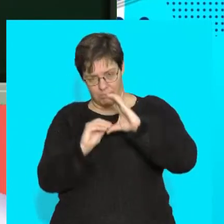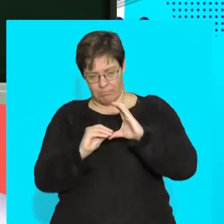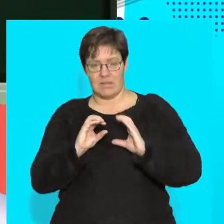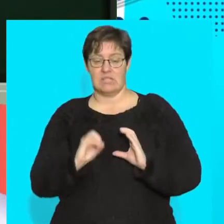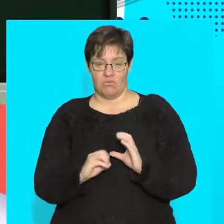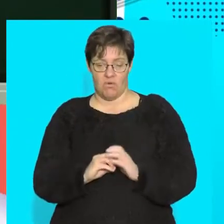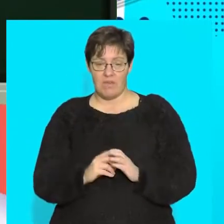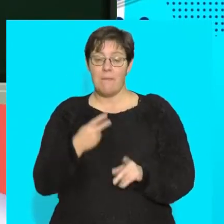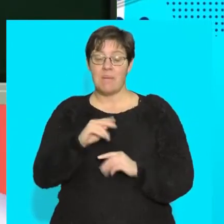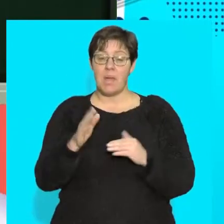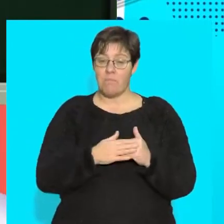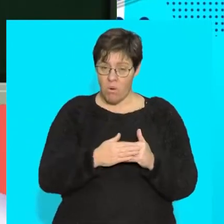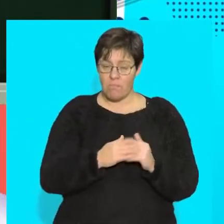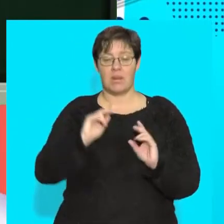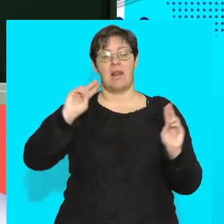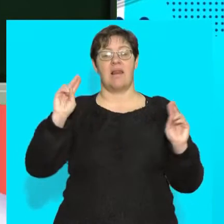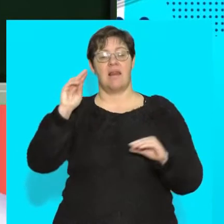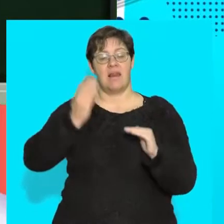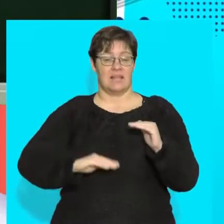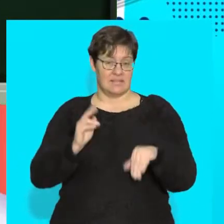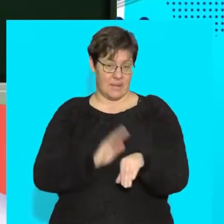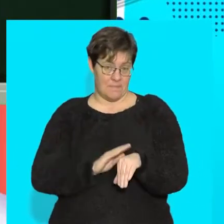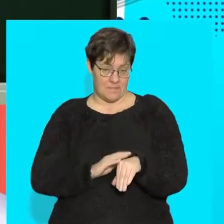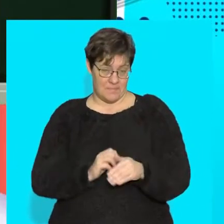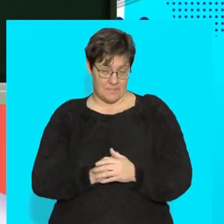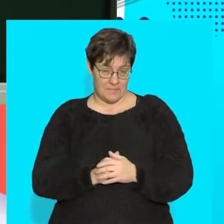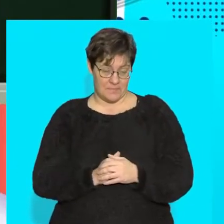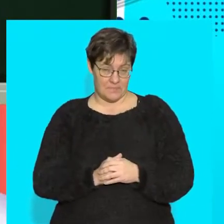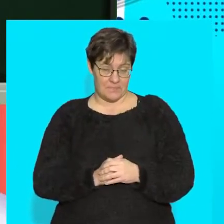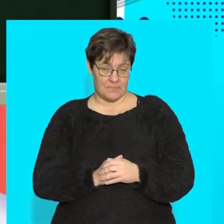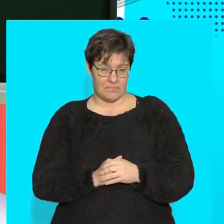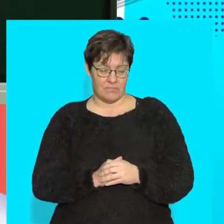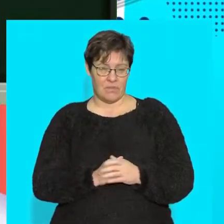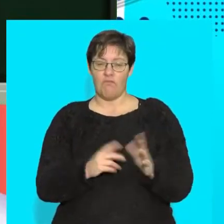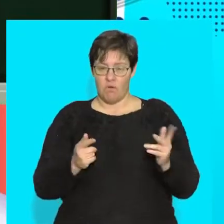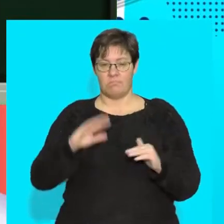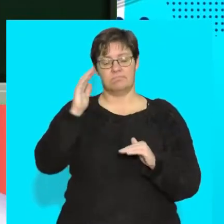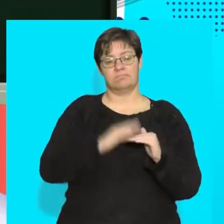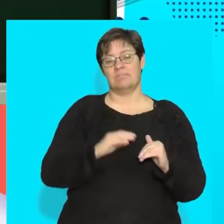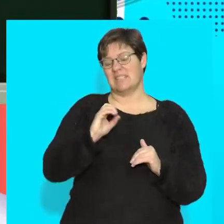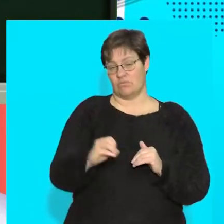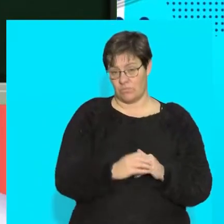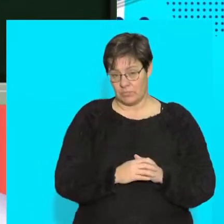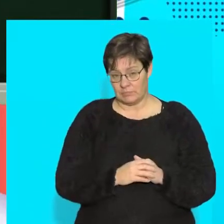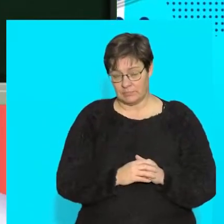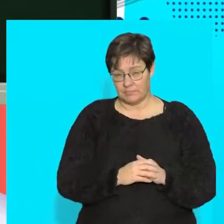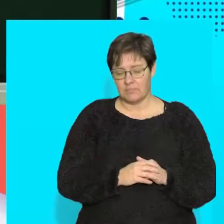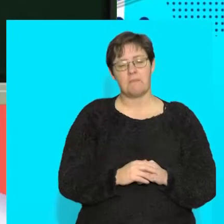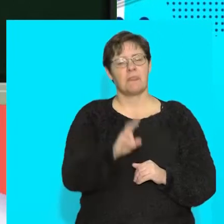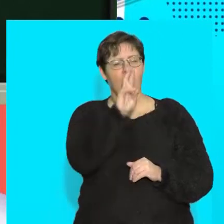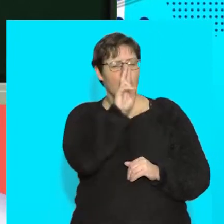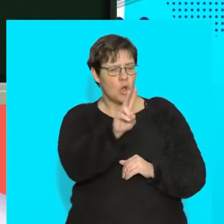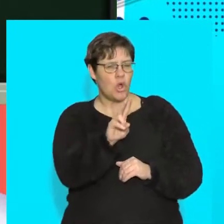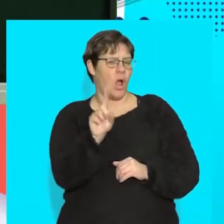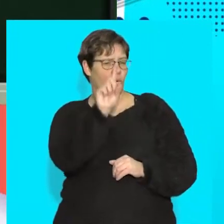pay a bit more, then it means it might take a short period of time in order for it to amortize. But anyways,